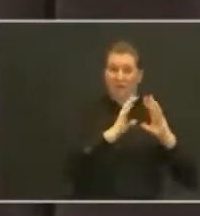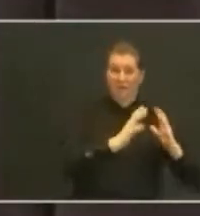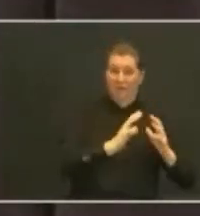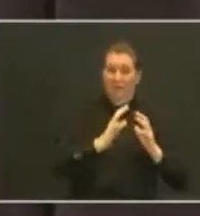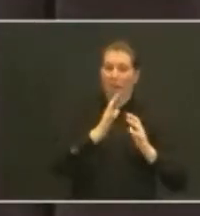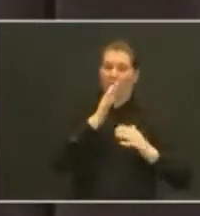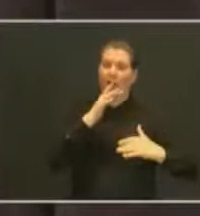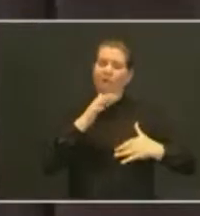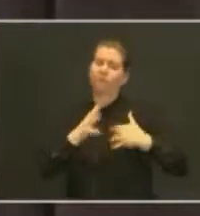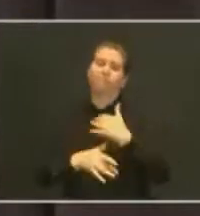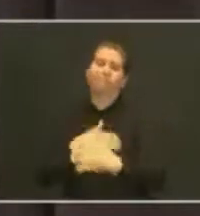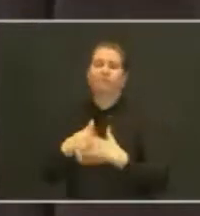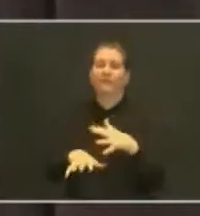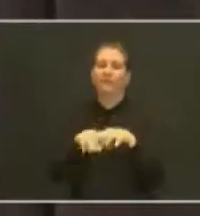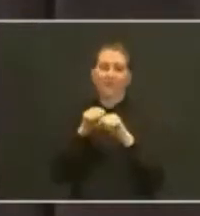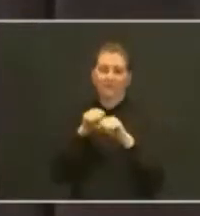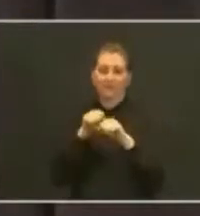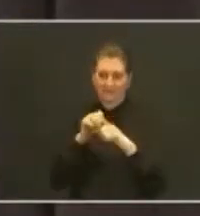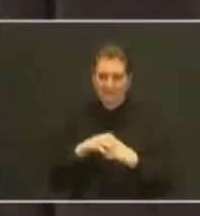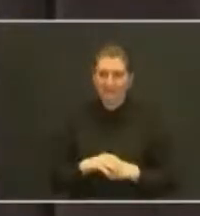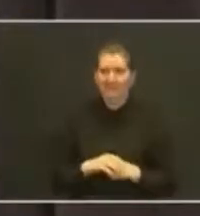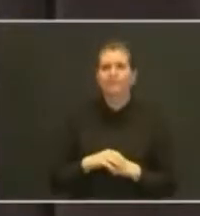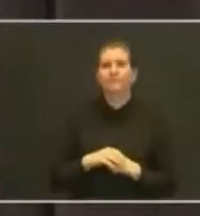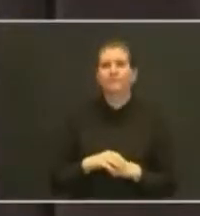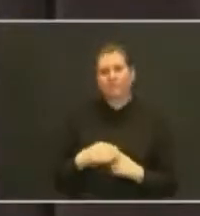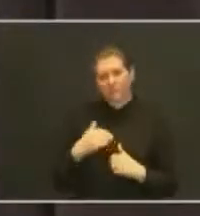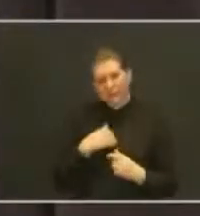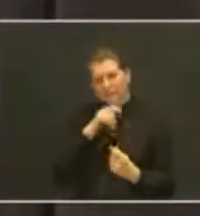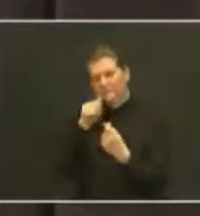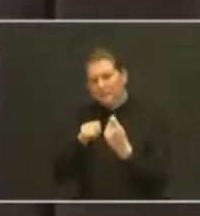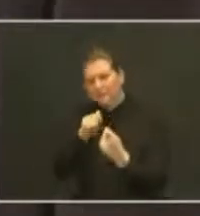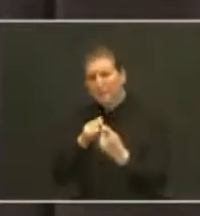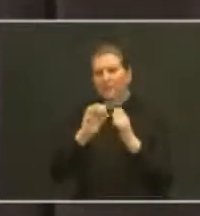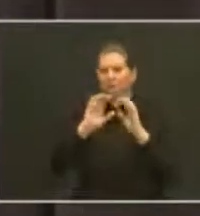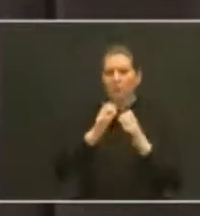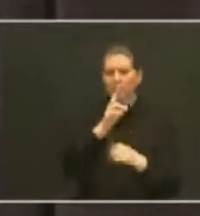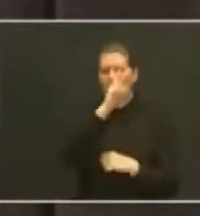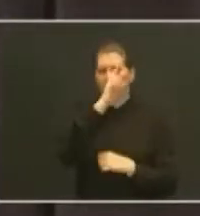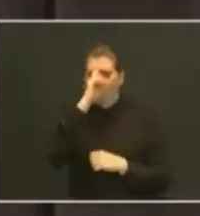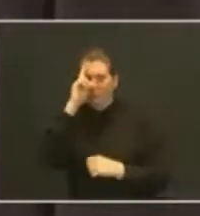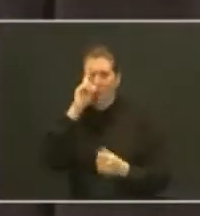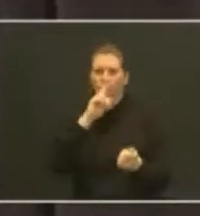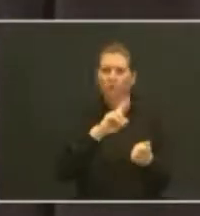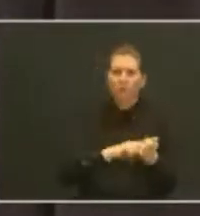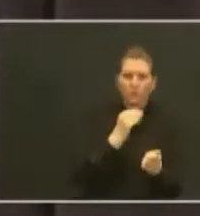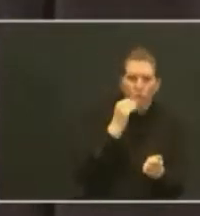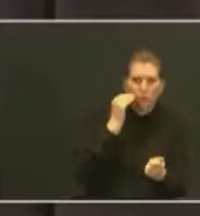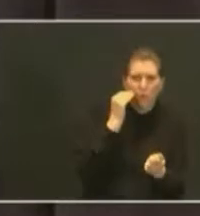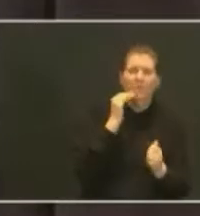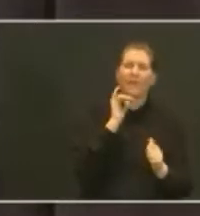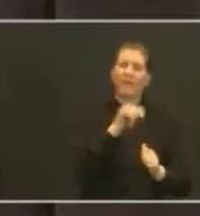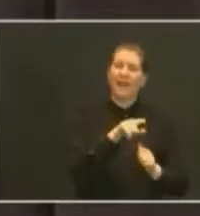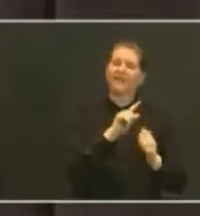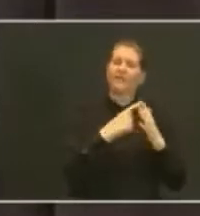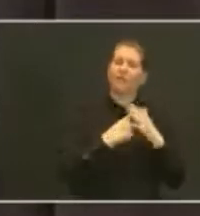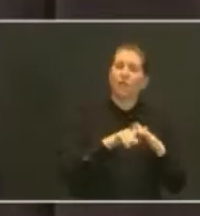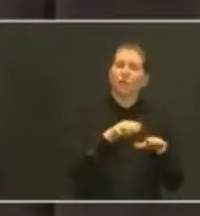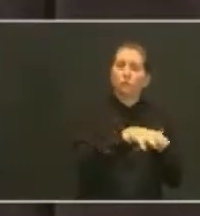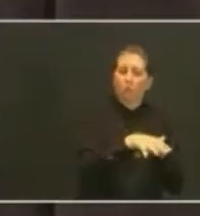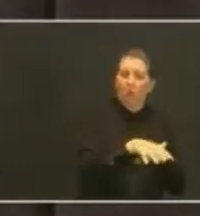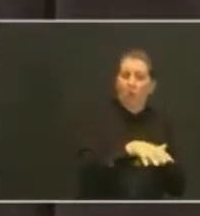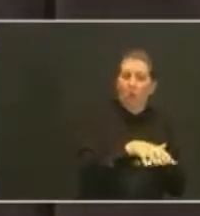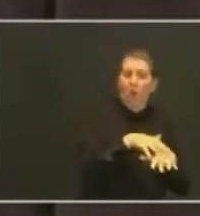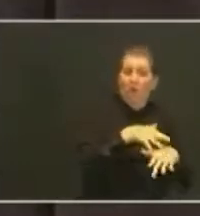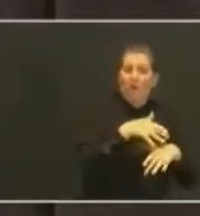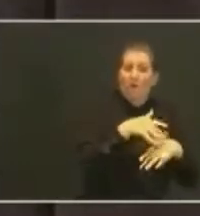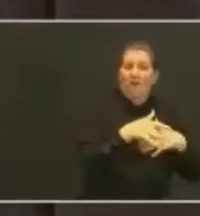vaccine for specific populations at the various different locations, the way we had approached with phase 1. So